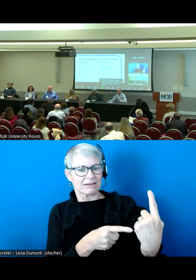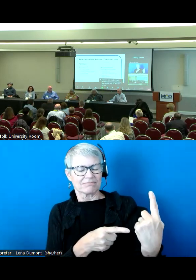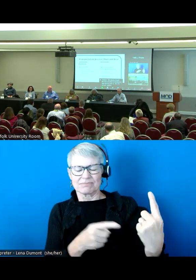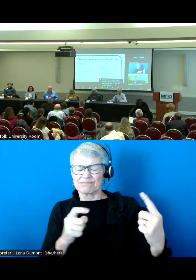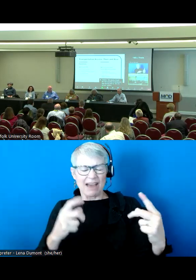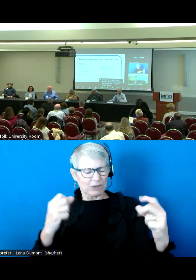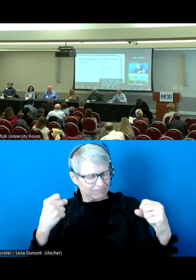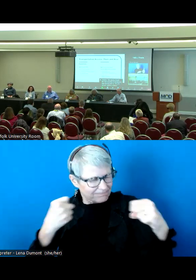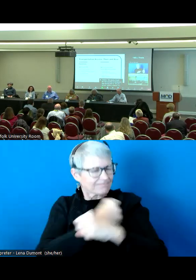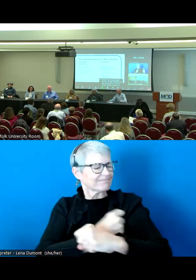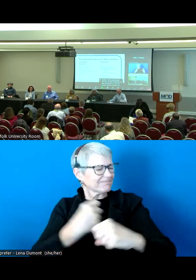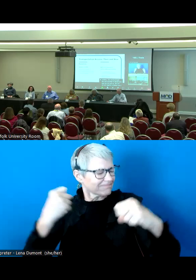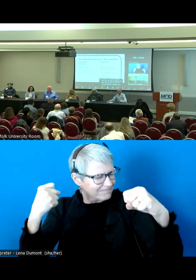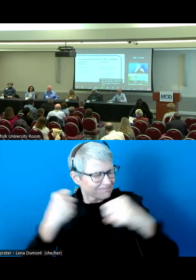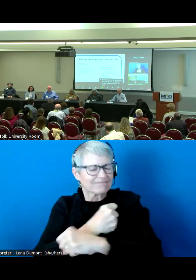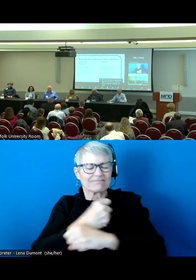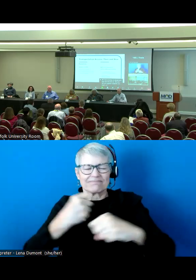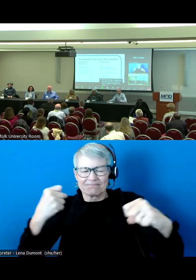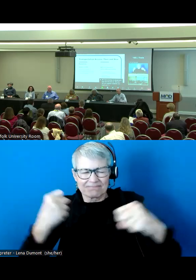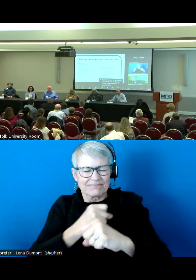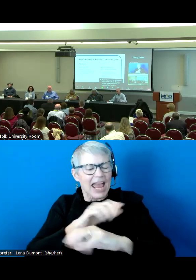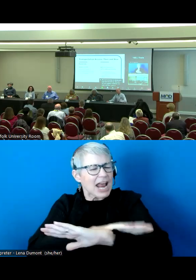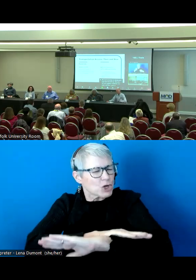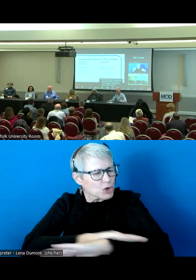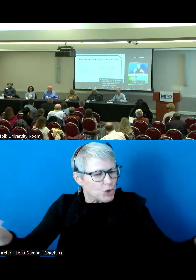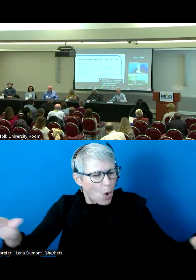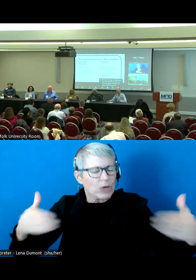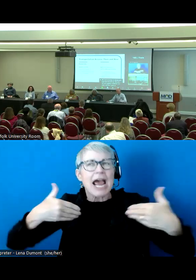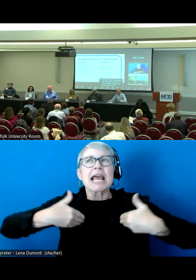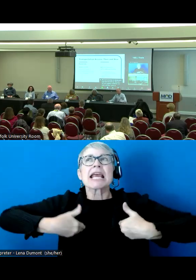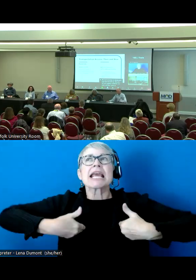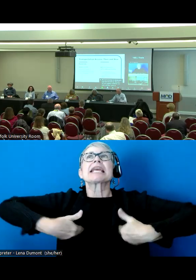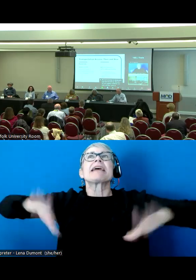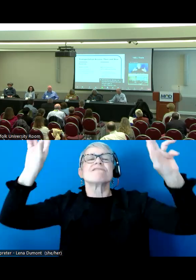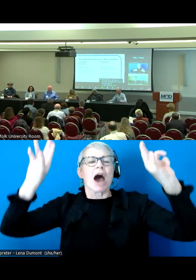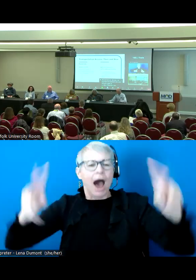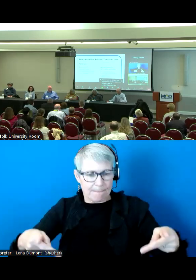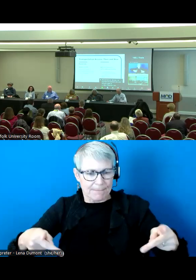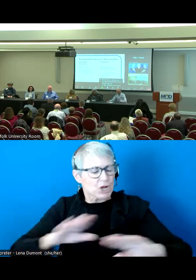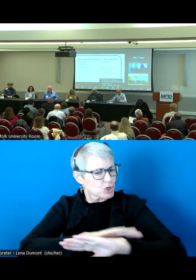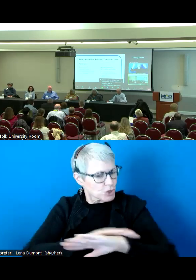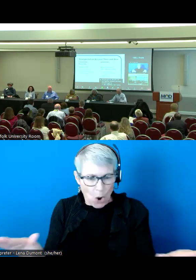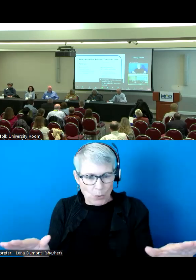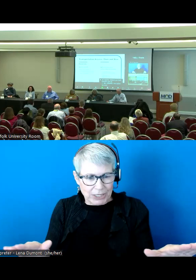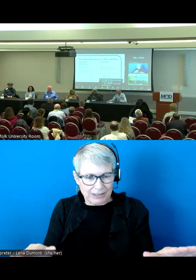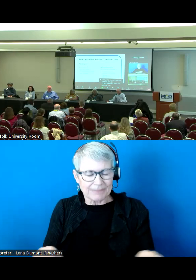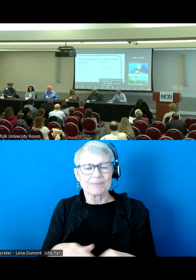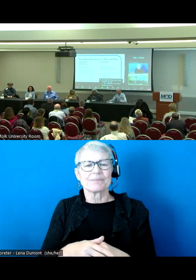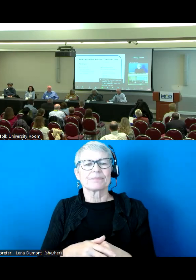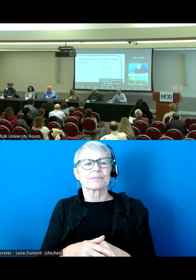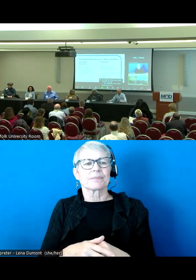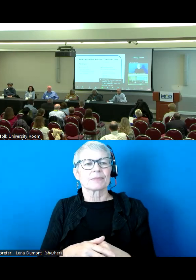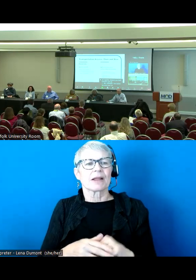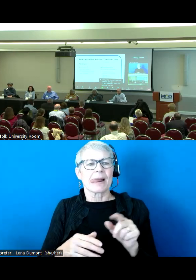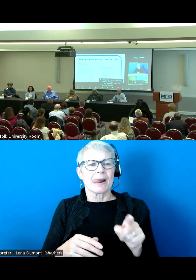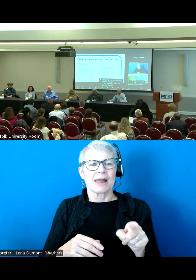and don't give up. And Joanne has never given up, and when we were in discovery, I had an office at